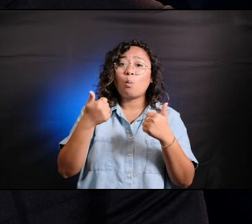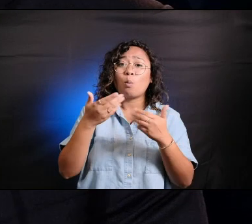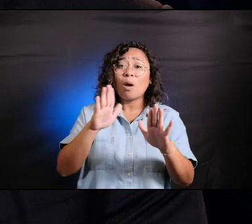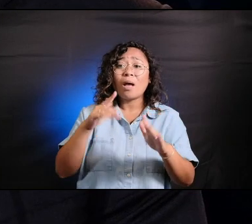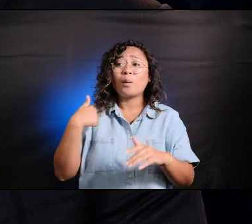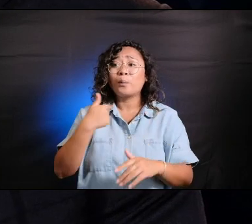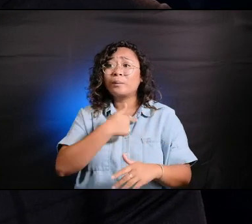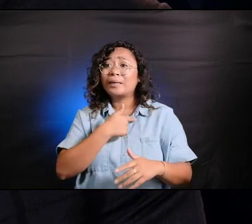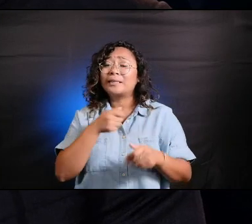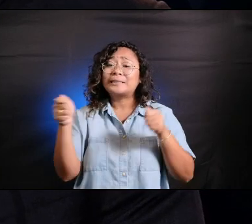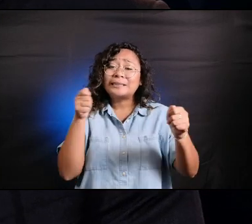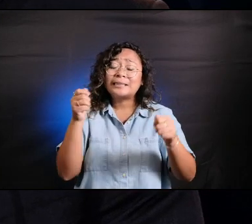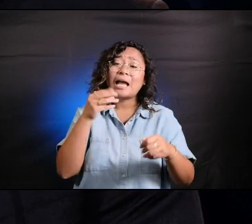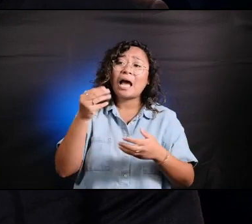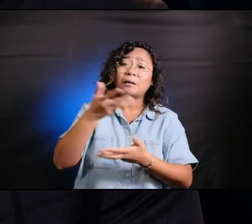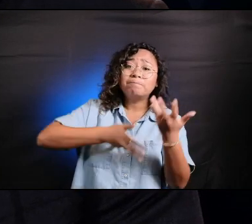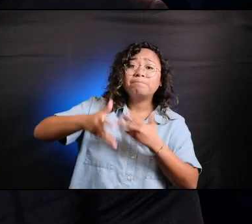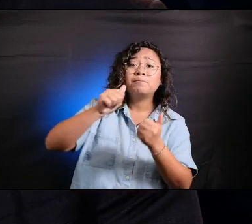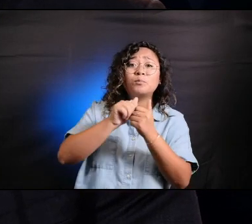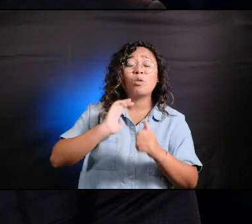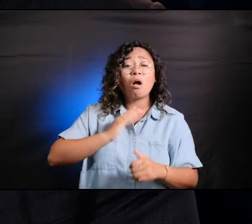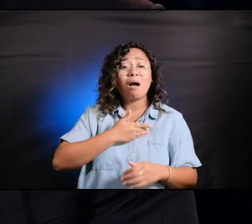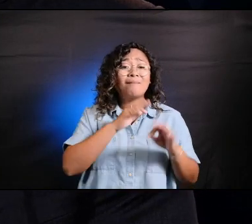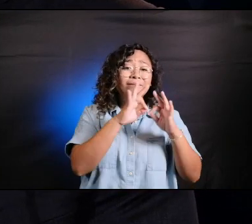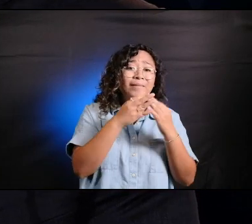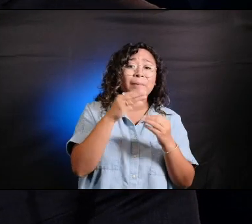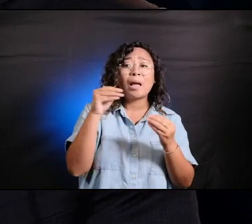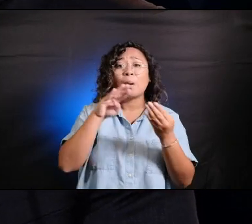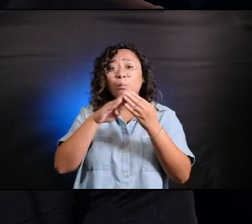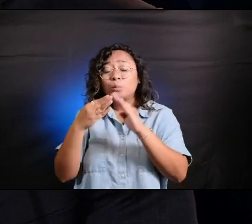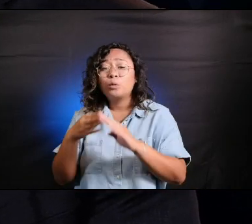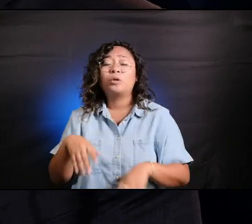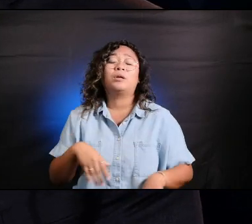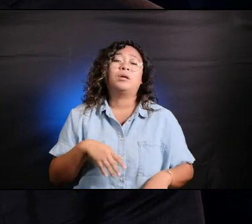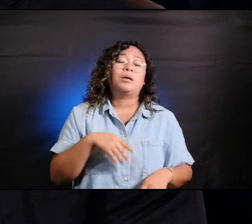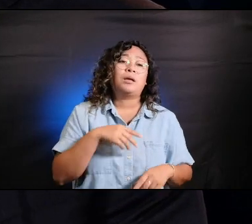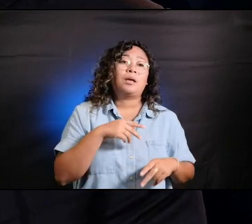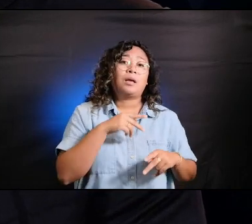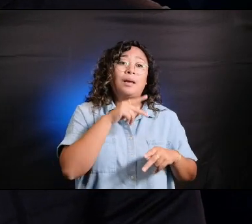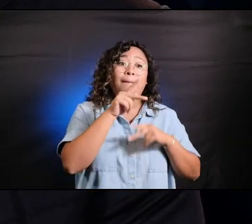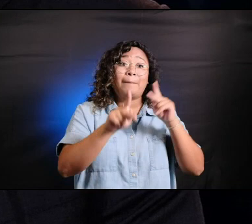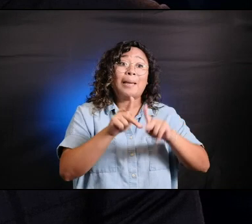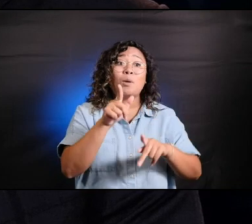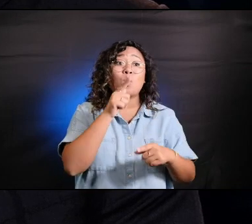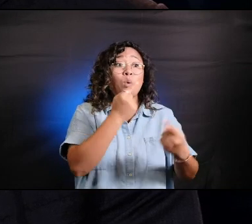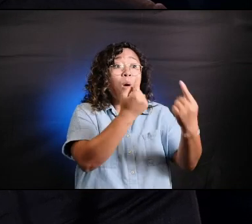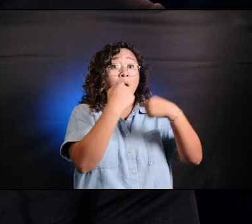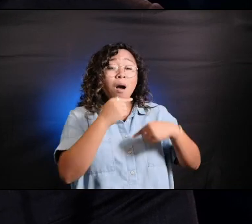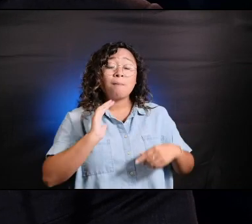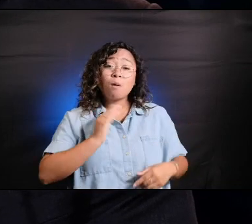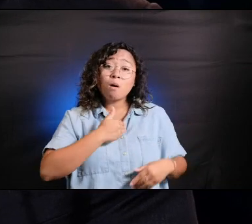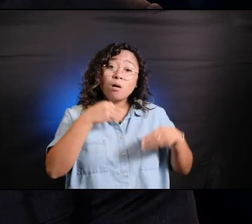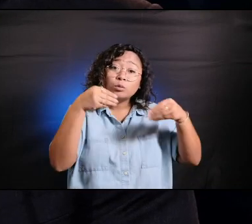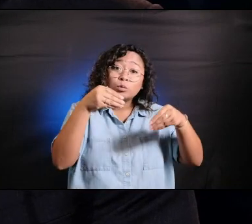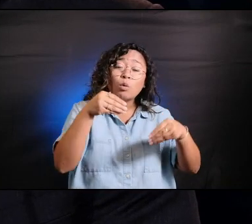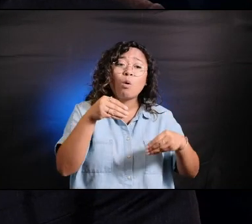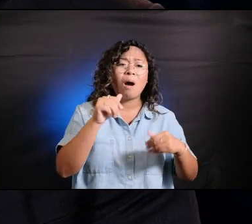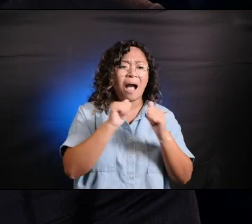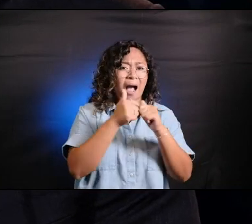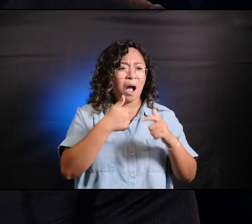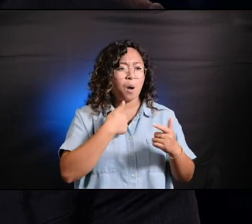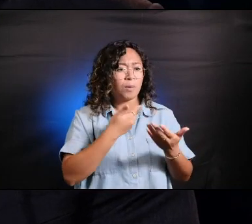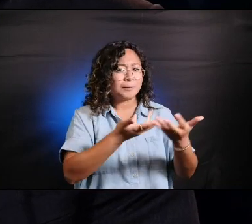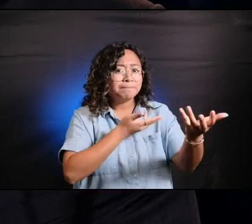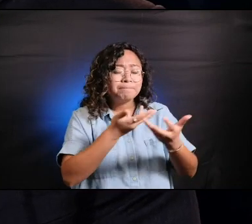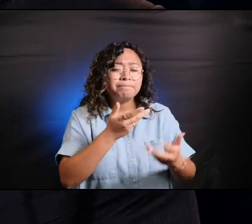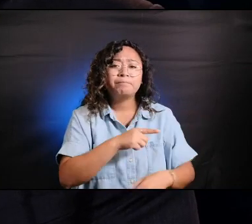deal and interact with our families and community, the way that we treat people coming to our store, or the way that we